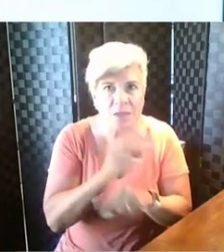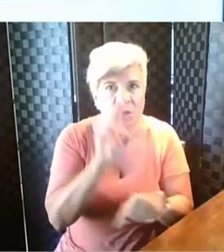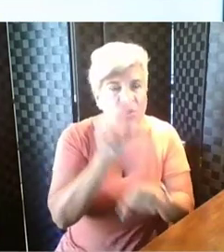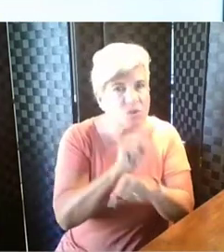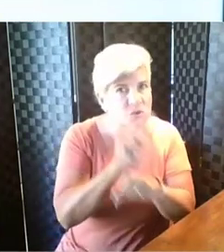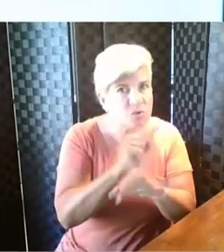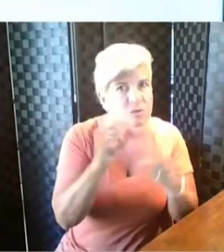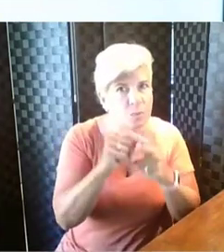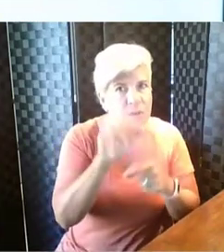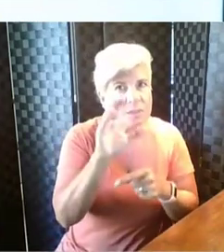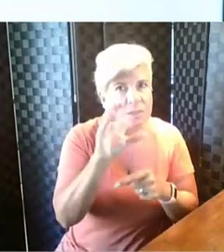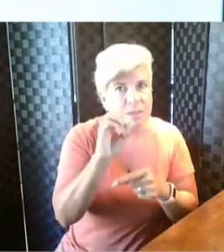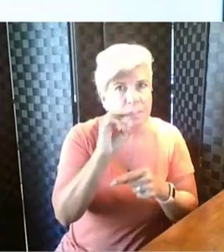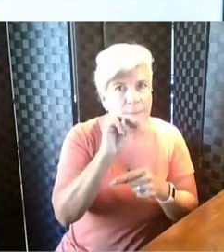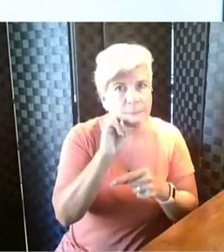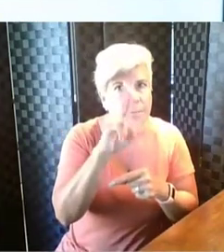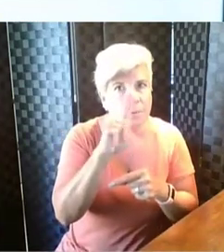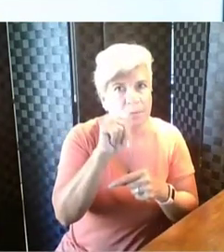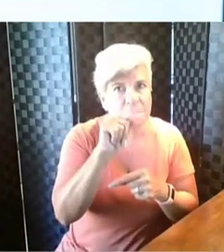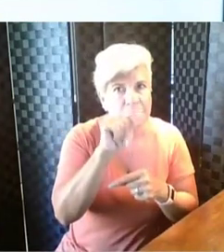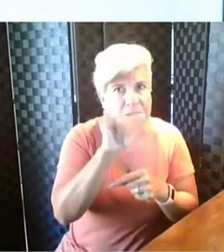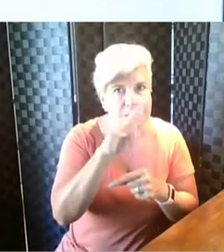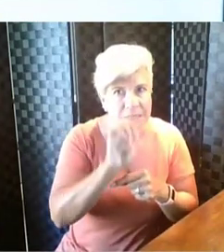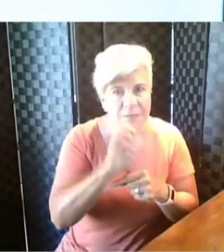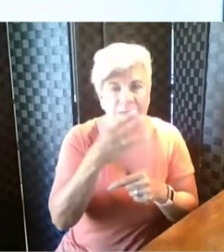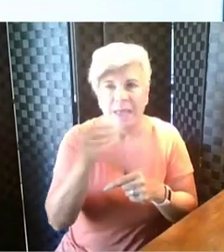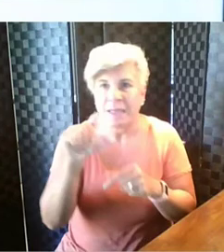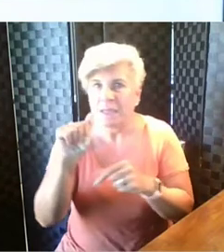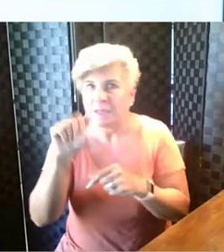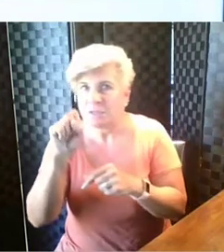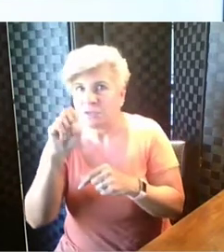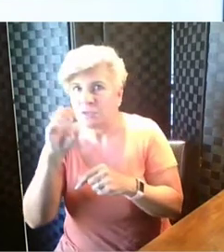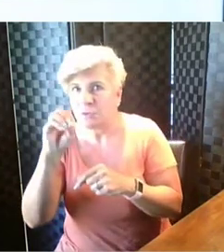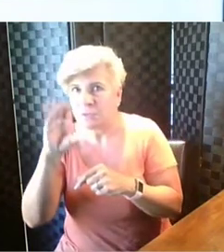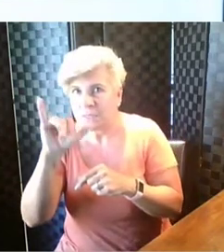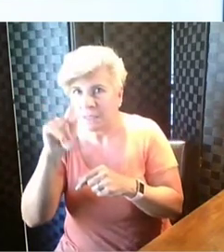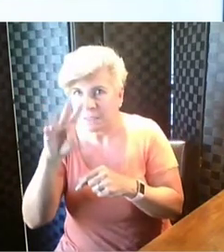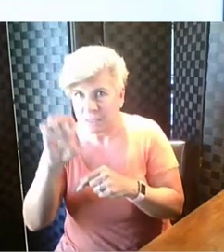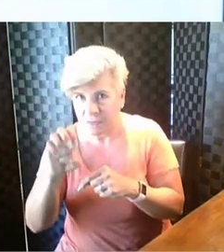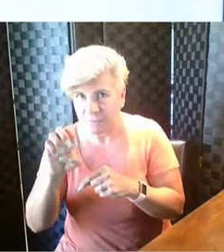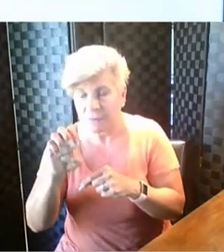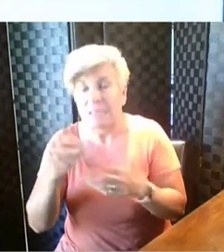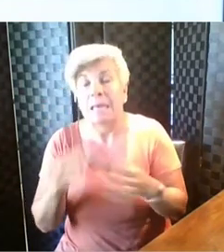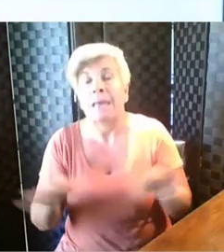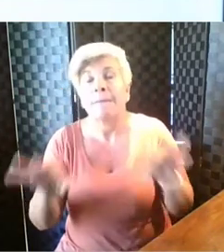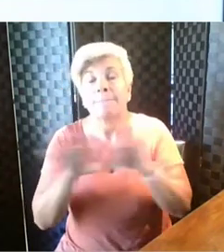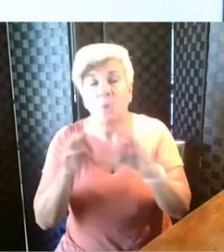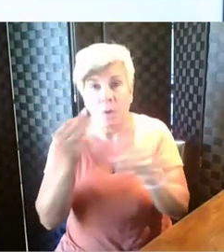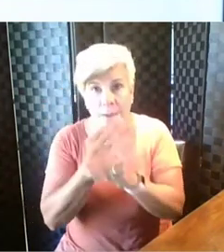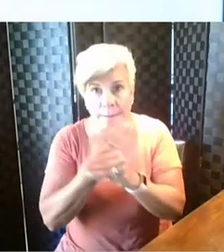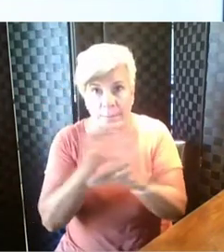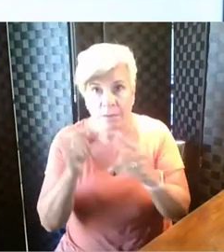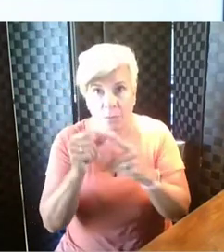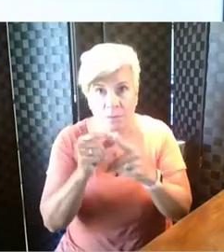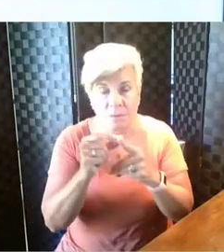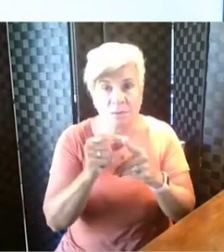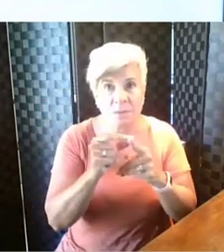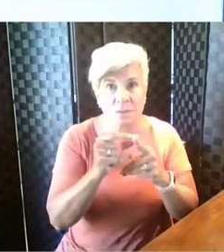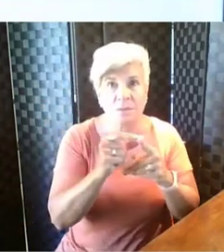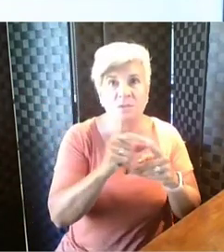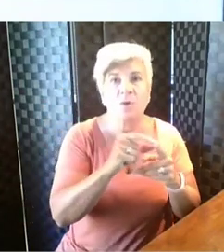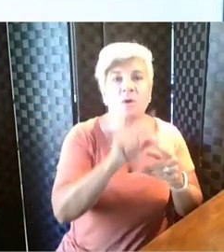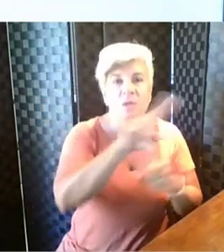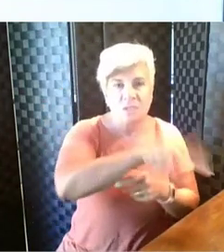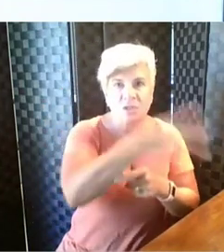those words, commutative and associative, because I want you to remember those. Those are really important math words, commutative